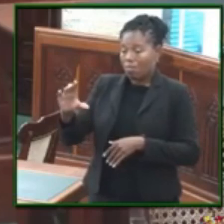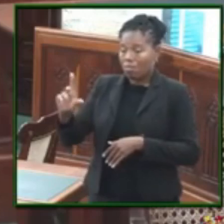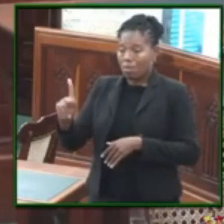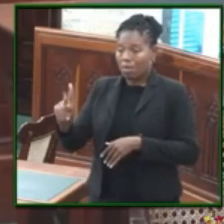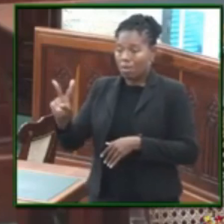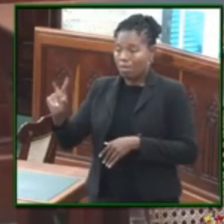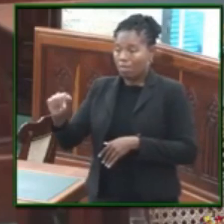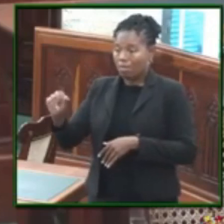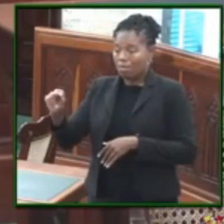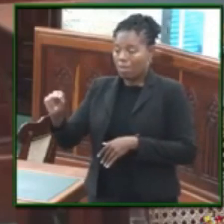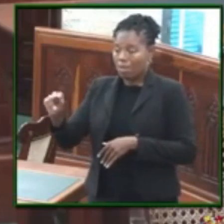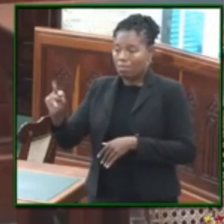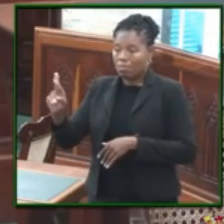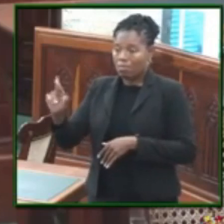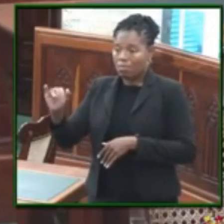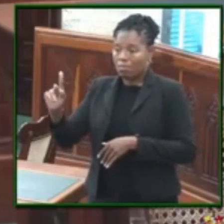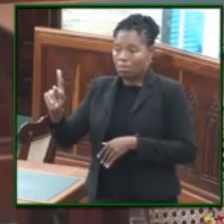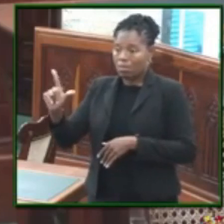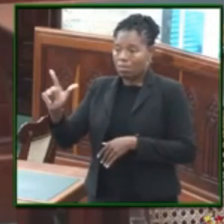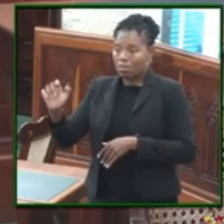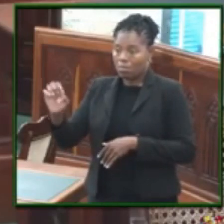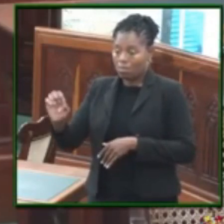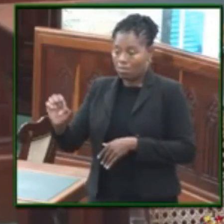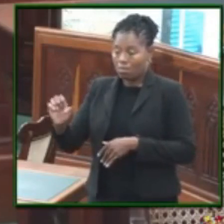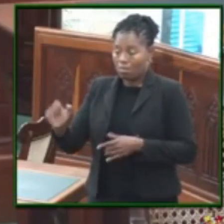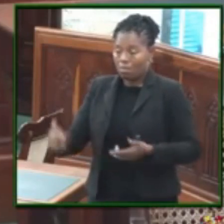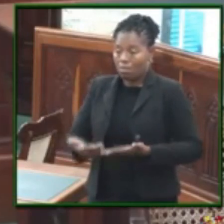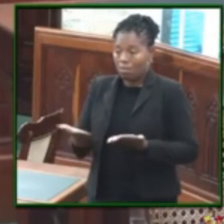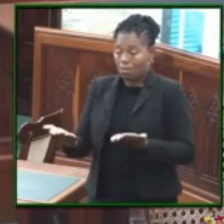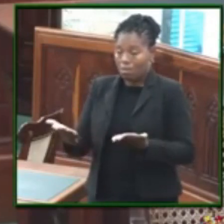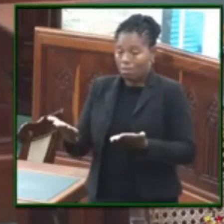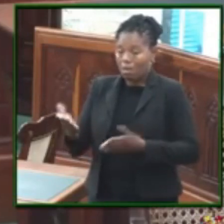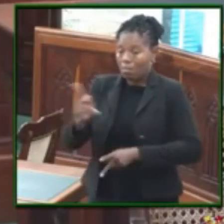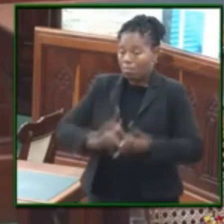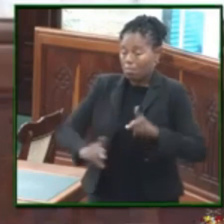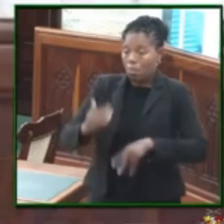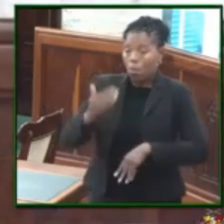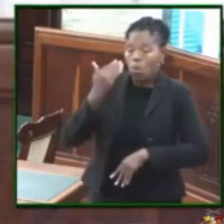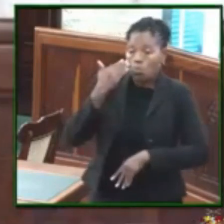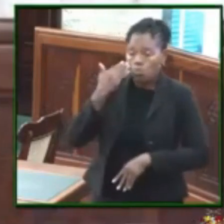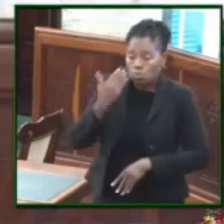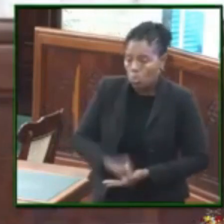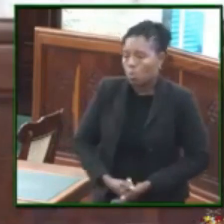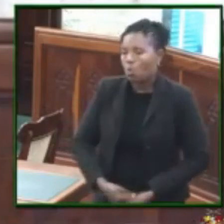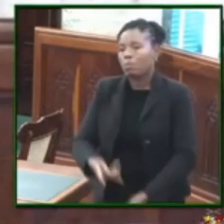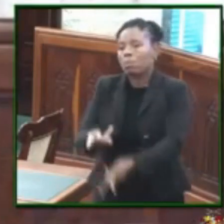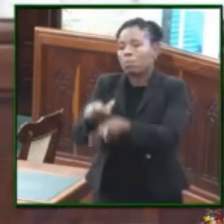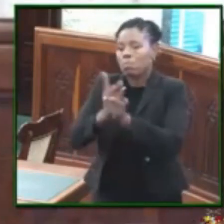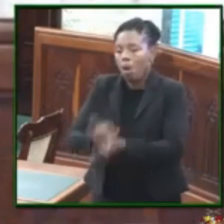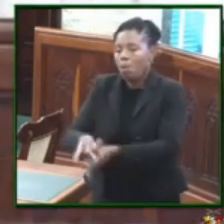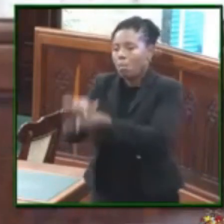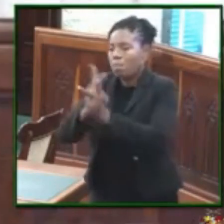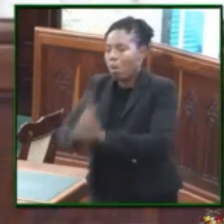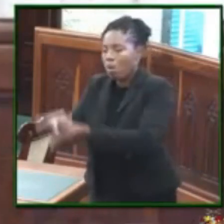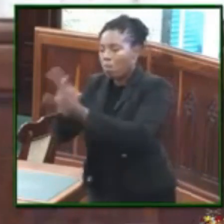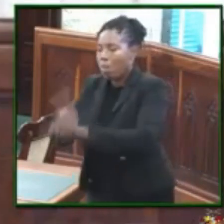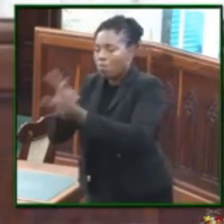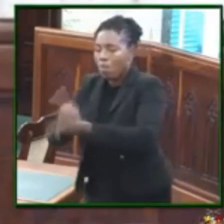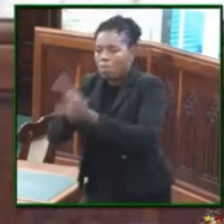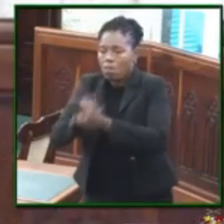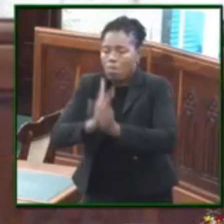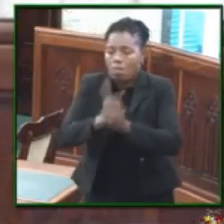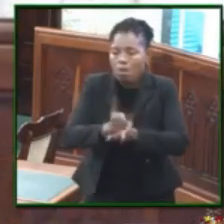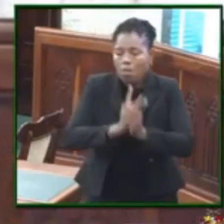every Barbadian awake knows that this government has been borrowing money at an